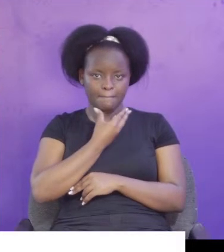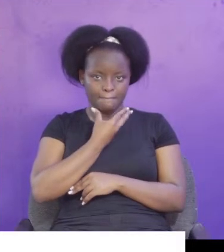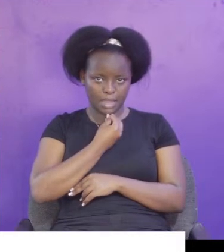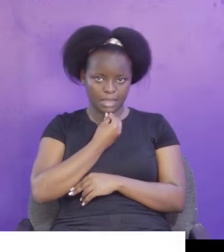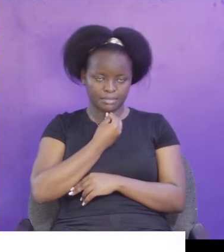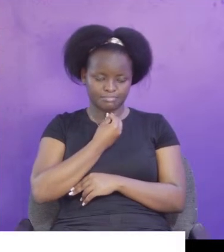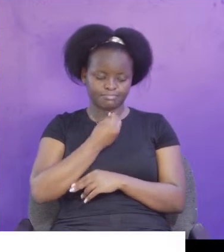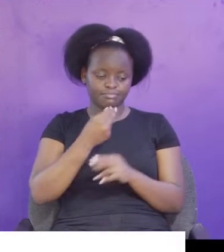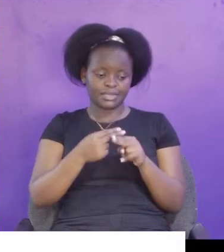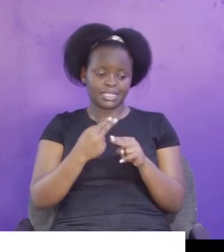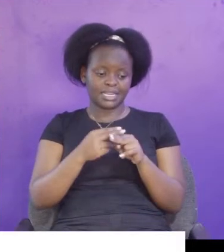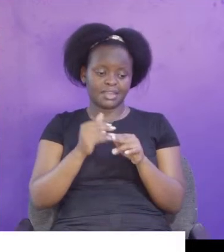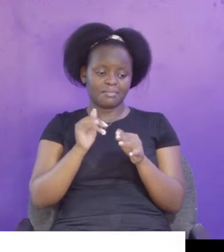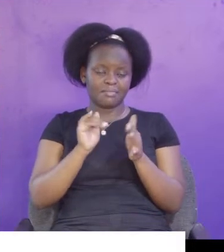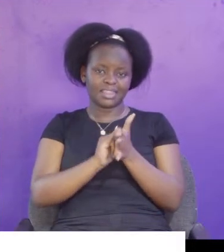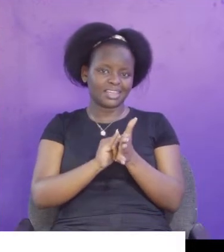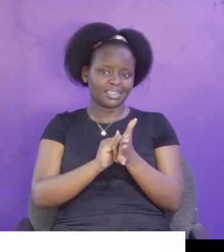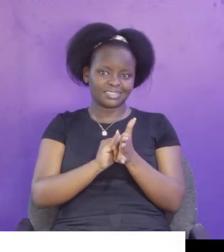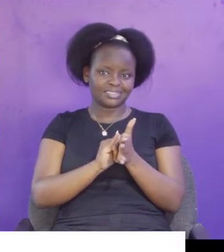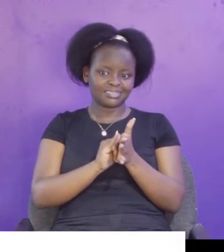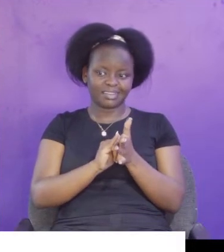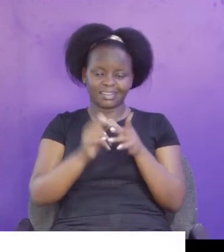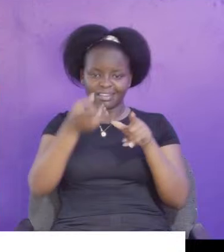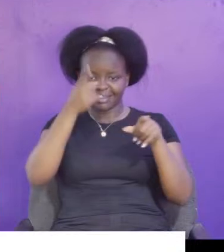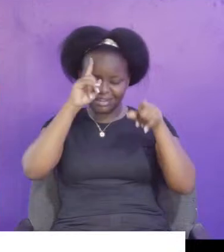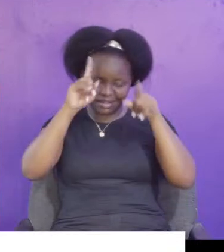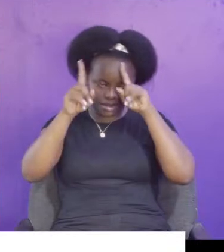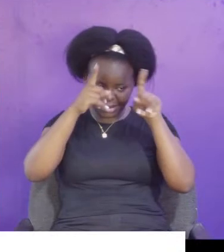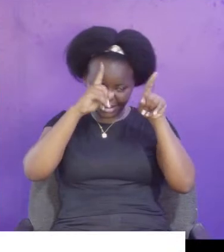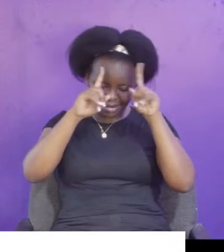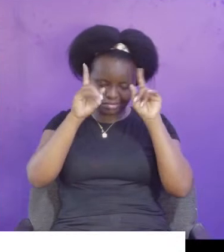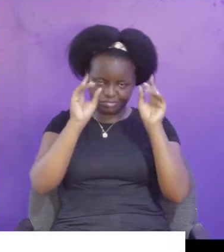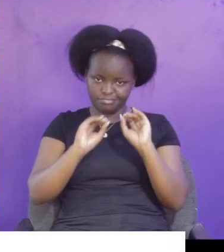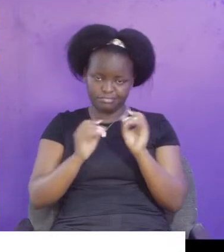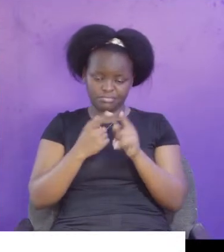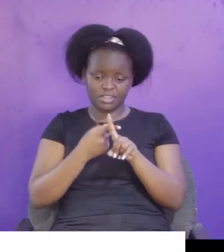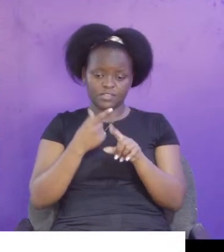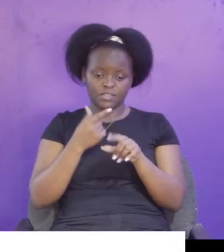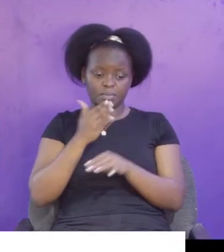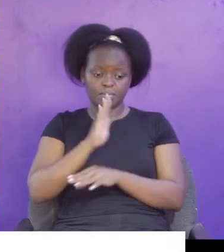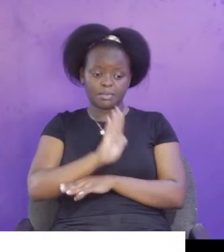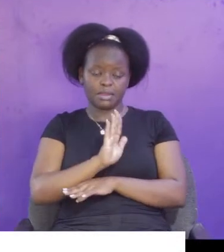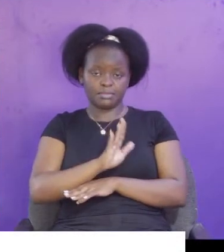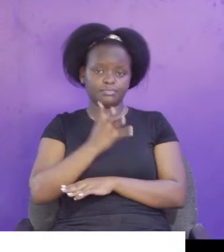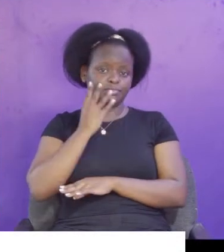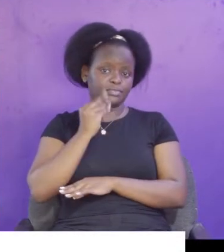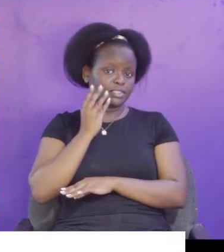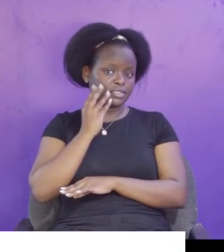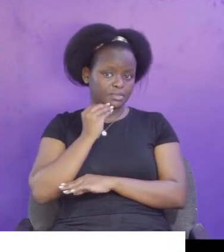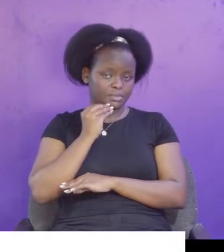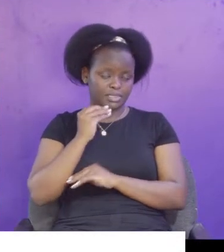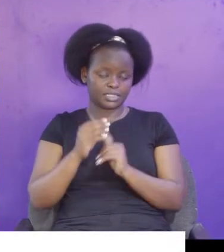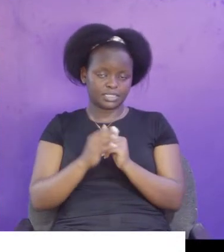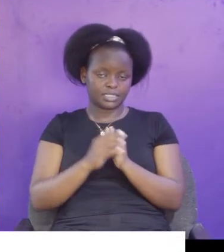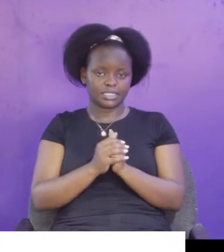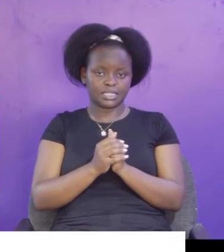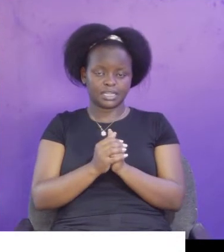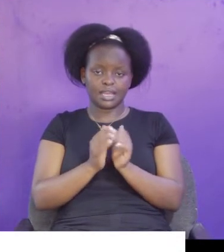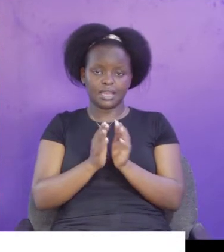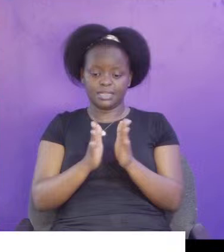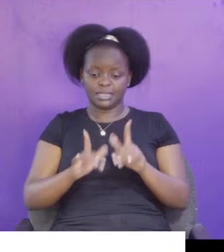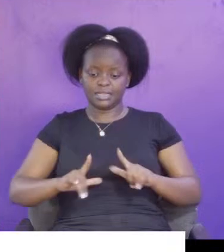come from nowhere, but came from the experience and the life that he has